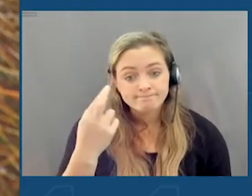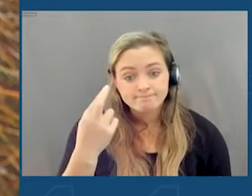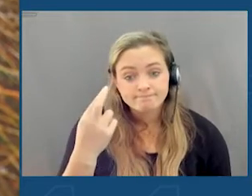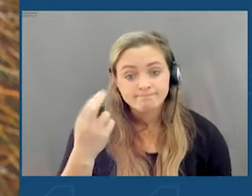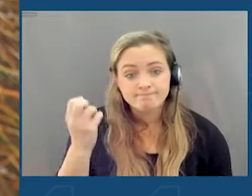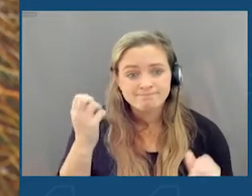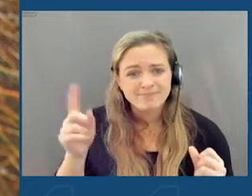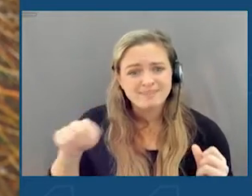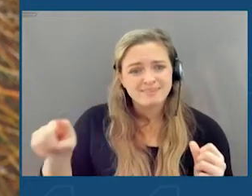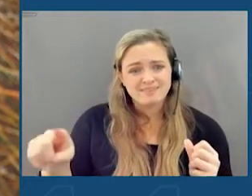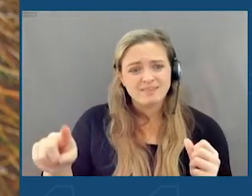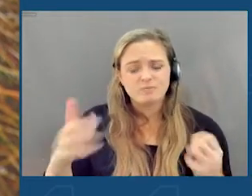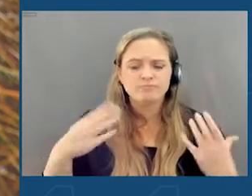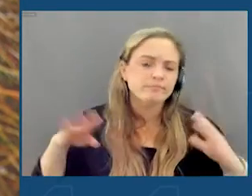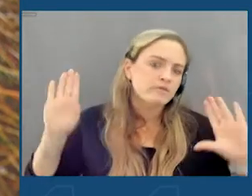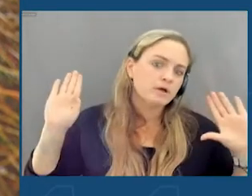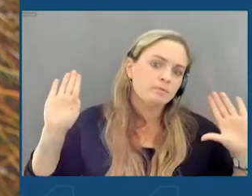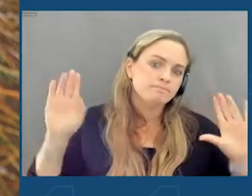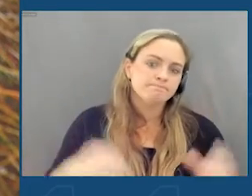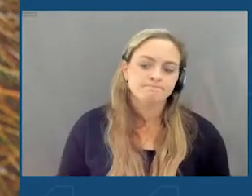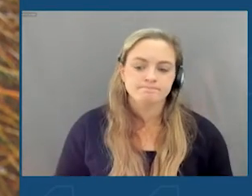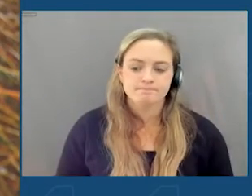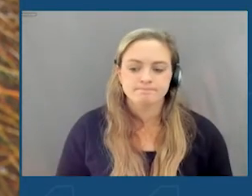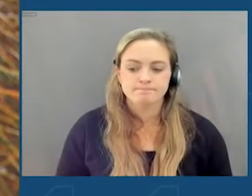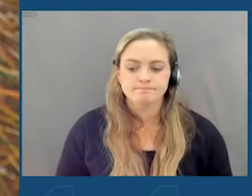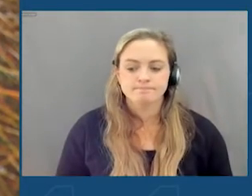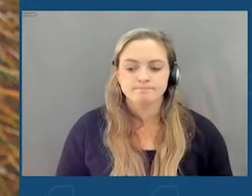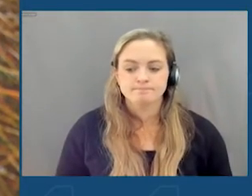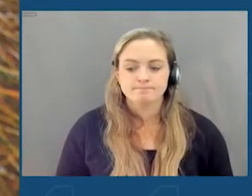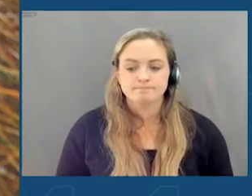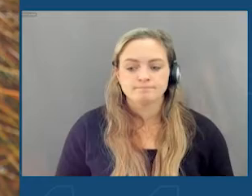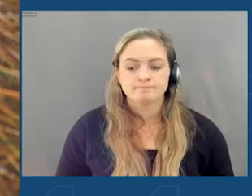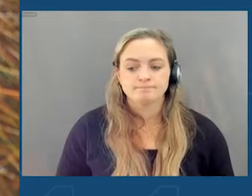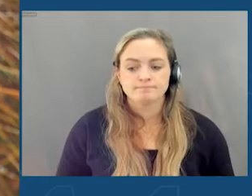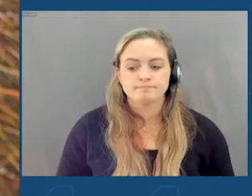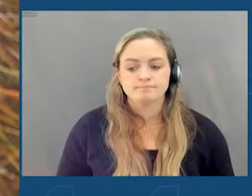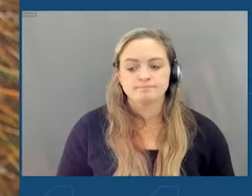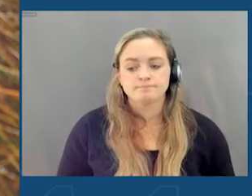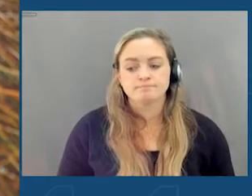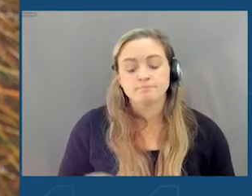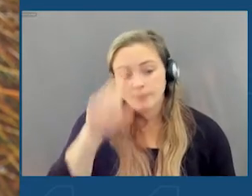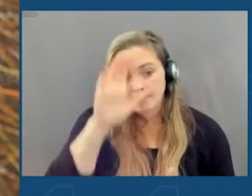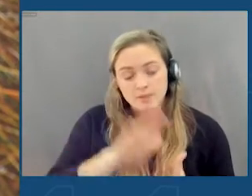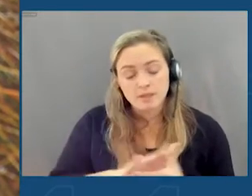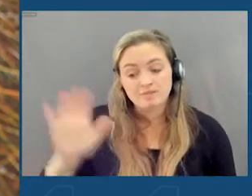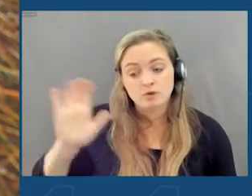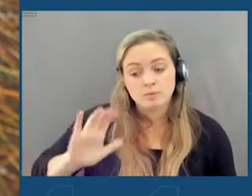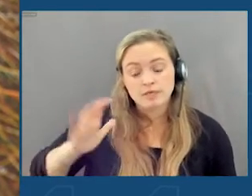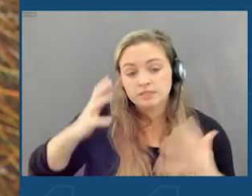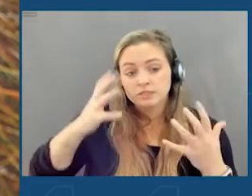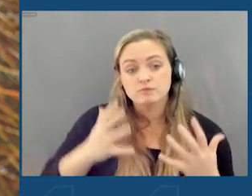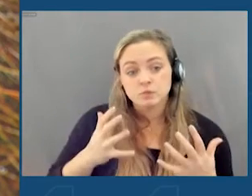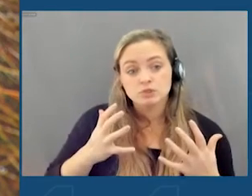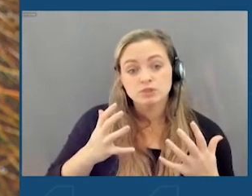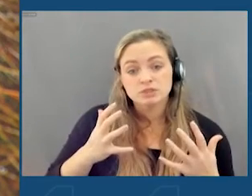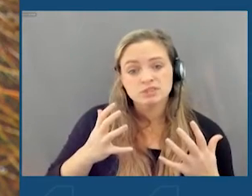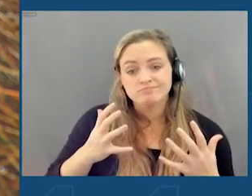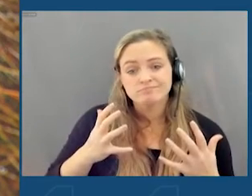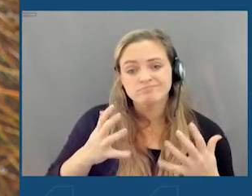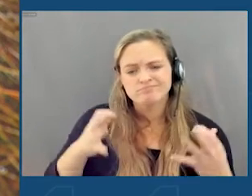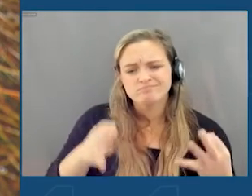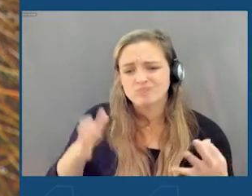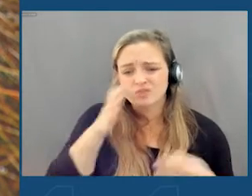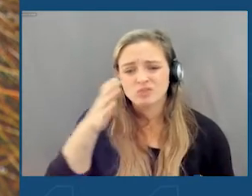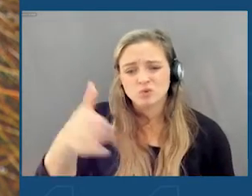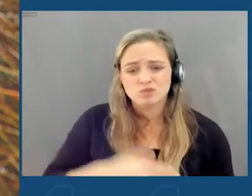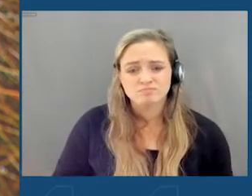many of them have given up, because they believe that their past, unfortunately, determines their future. And I